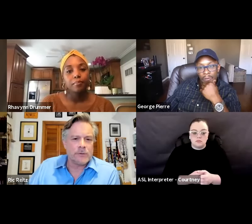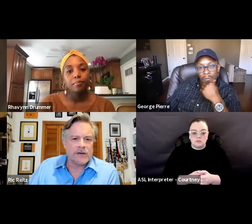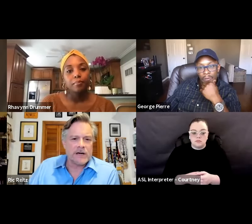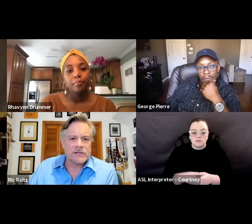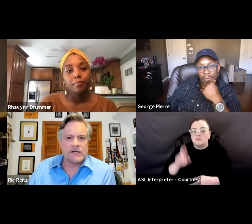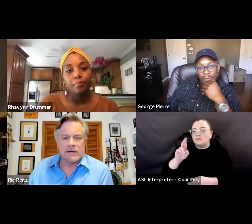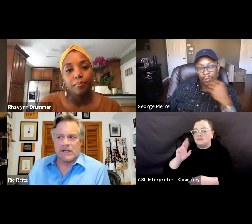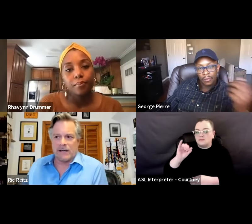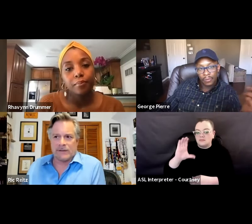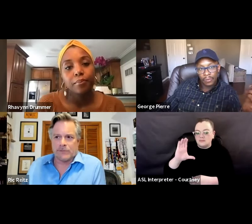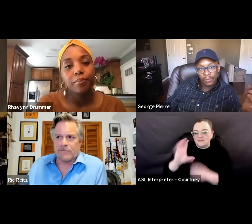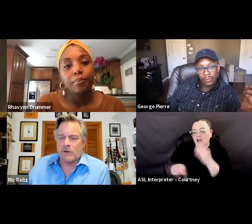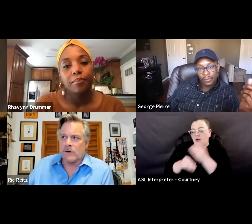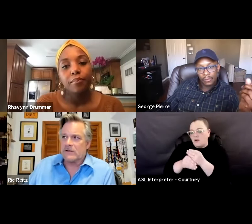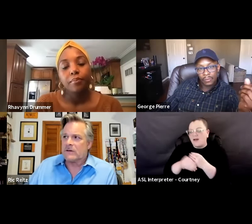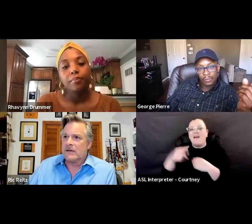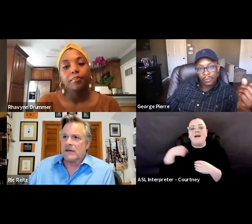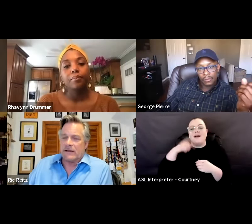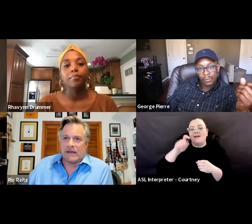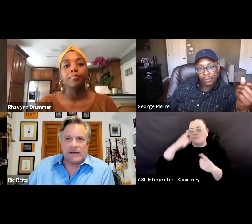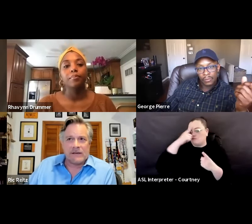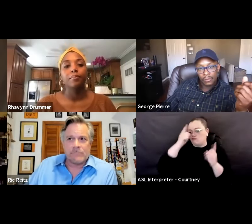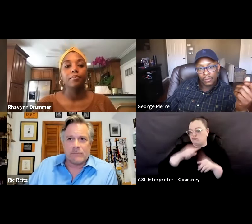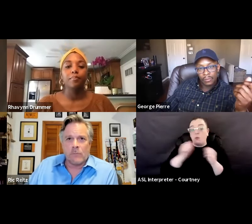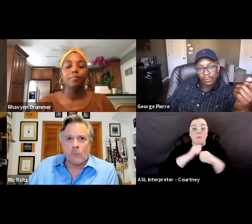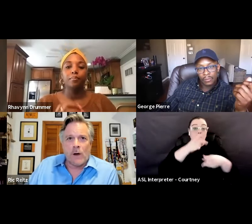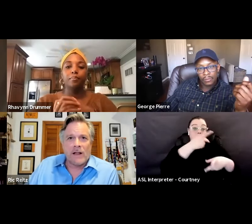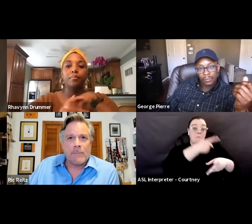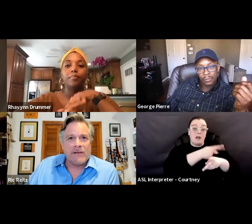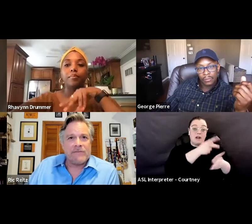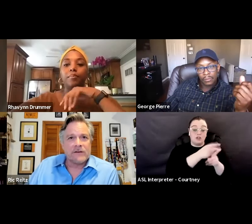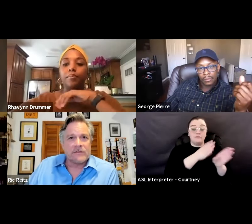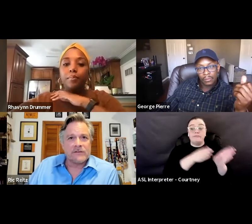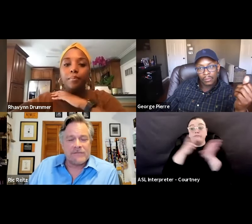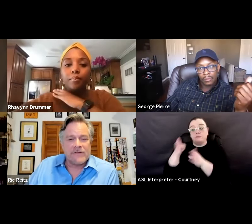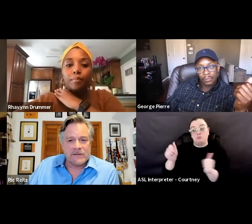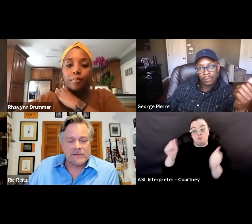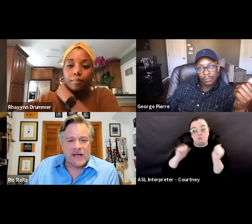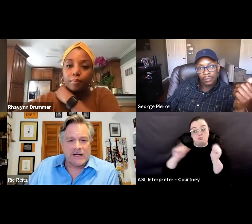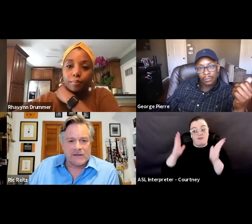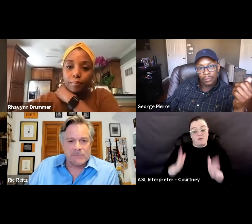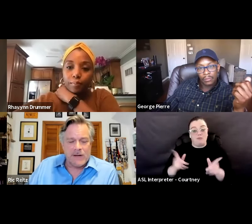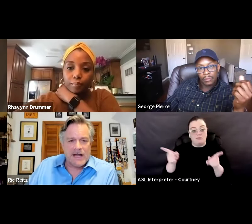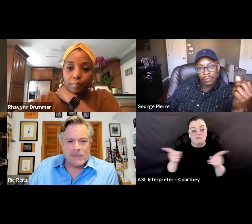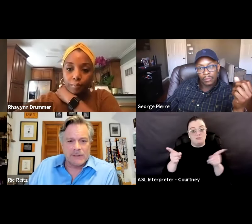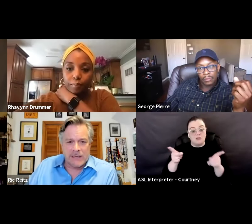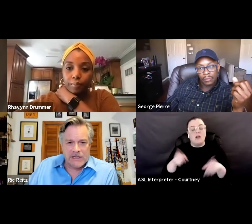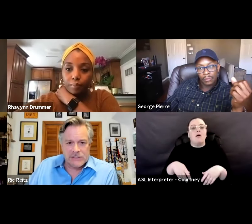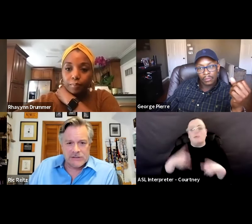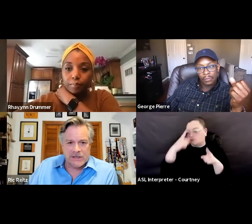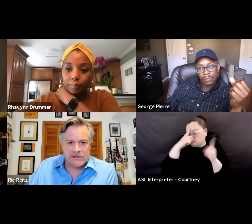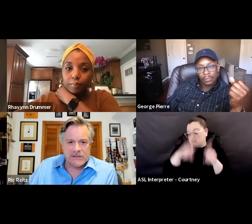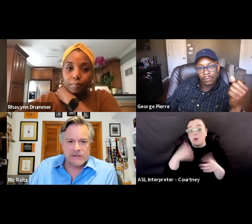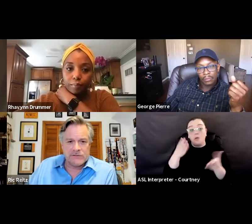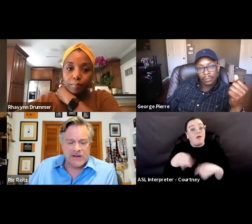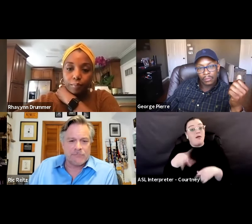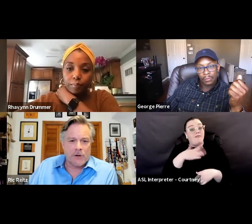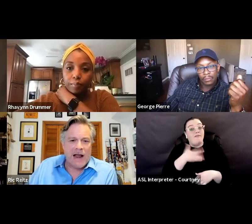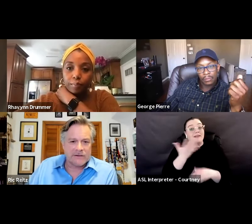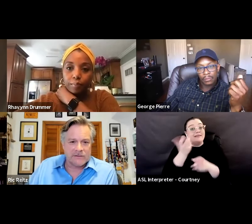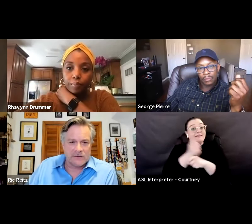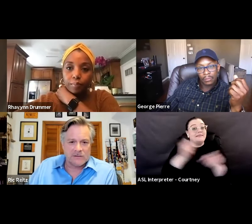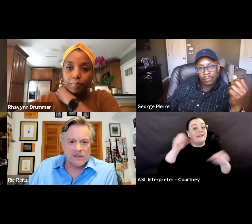between the production and the performers that while I may feel safe on the set, it's my obligation to continue